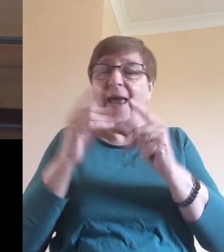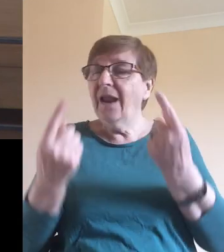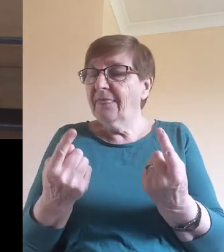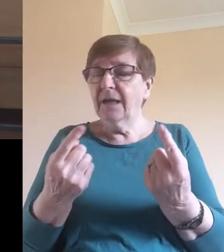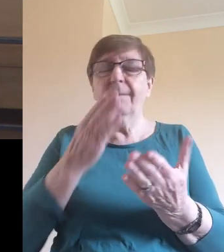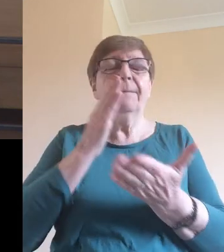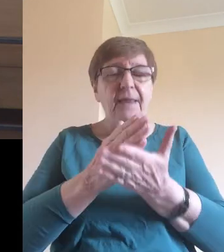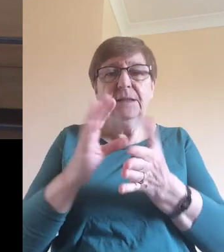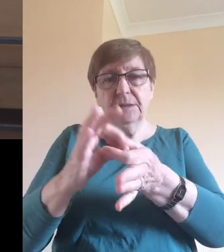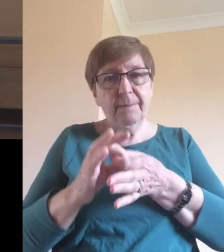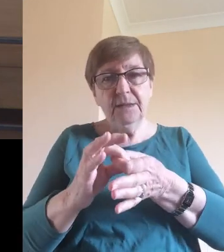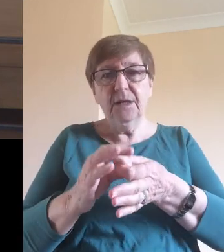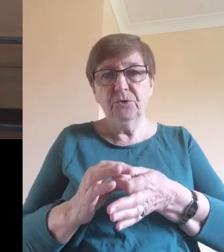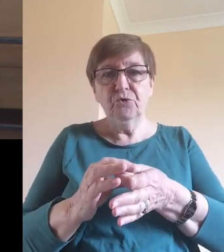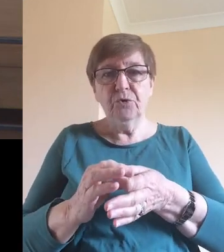do get in touch.